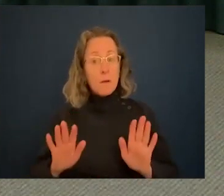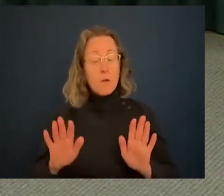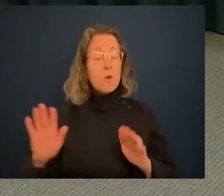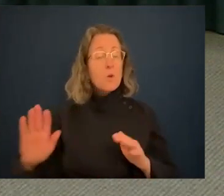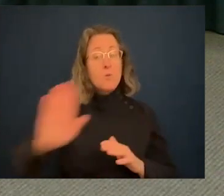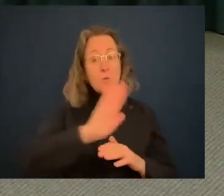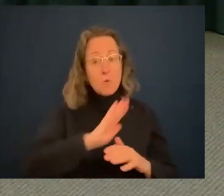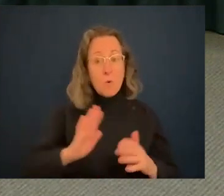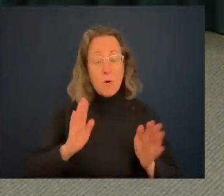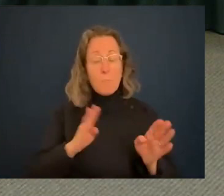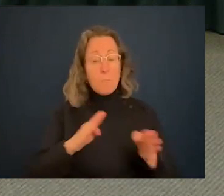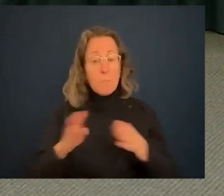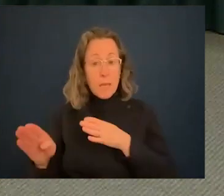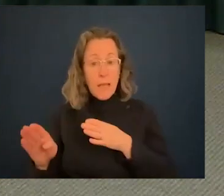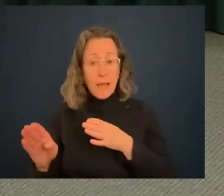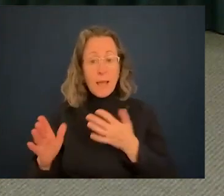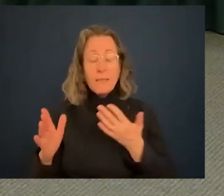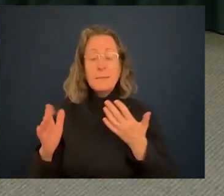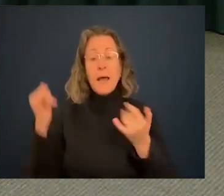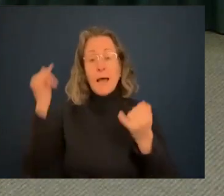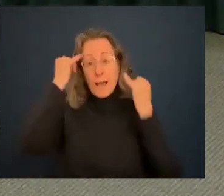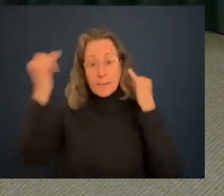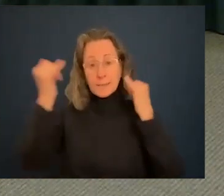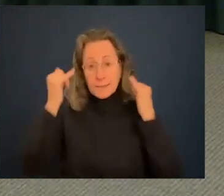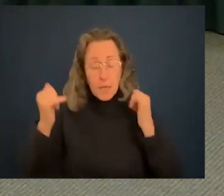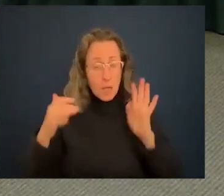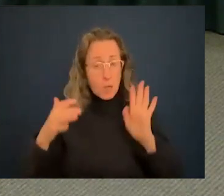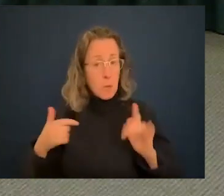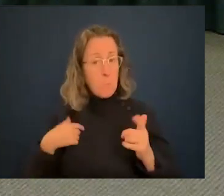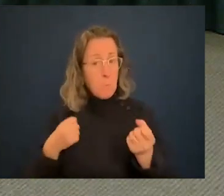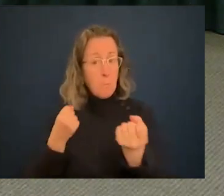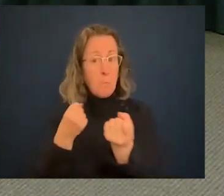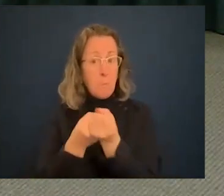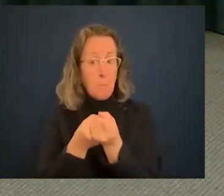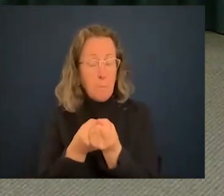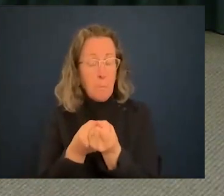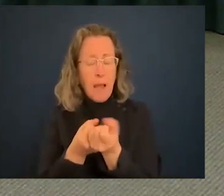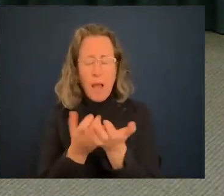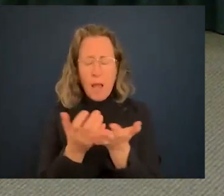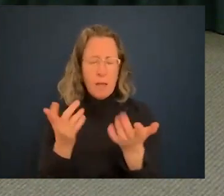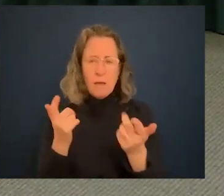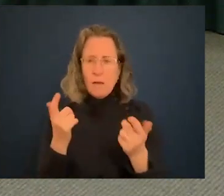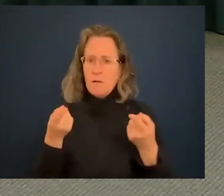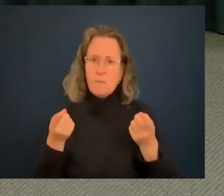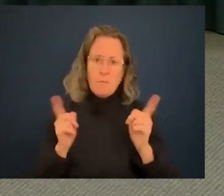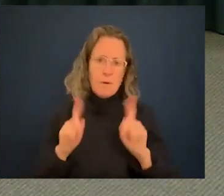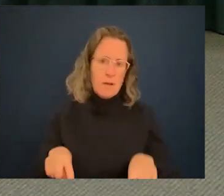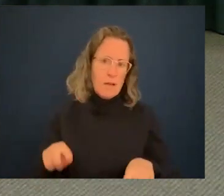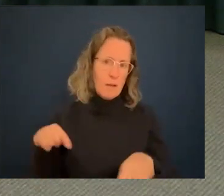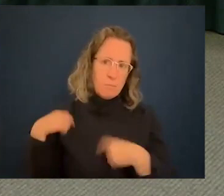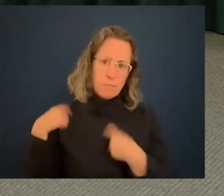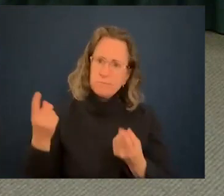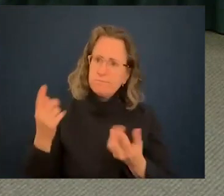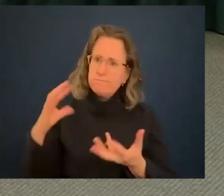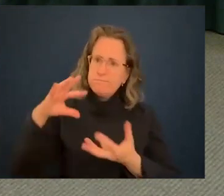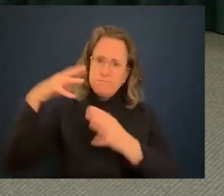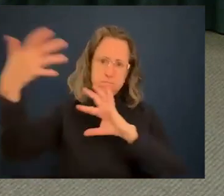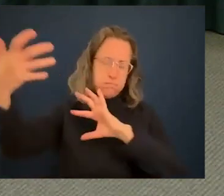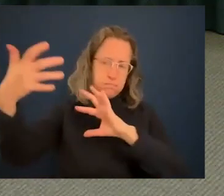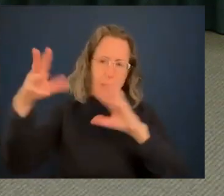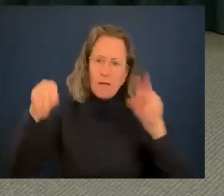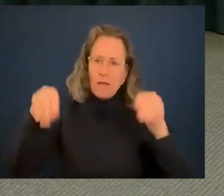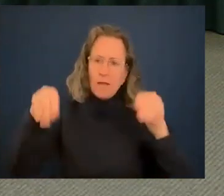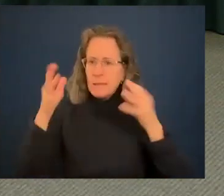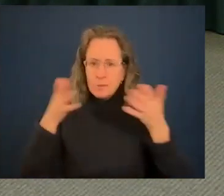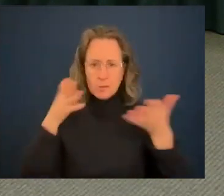conversation I don't know how we got here I wish I did uh I don't think I know the whole story but that's water over